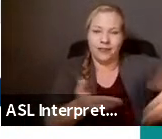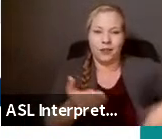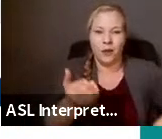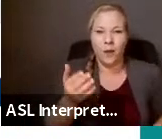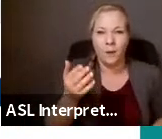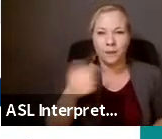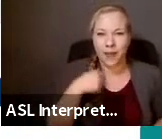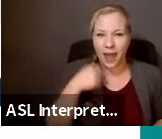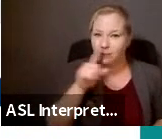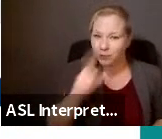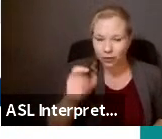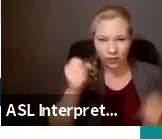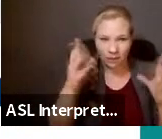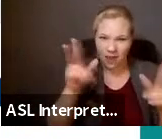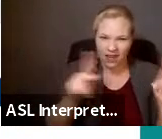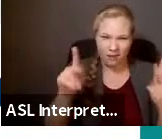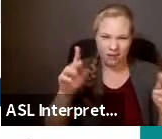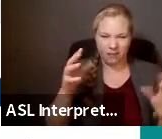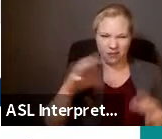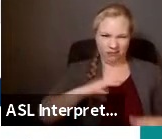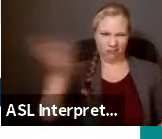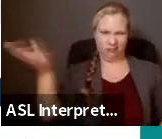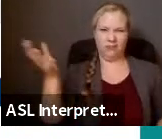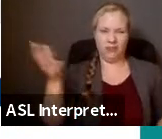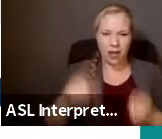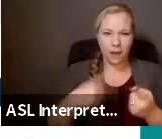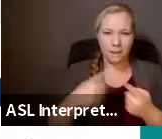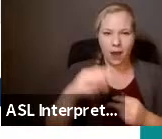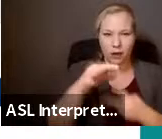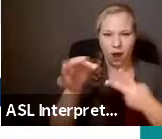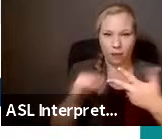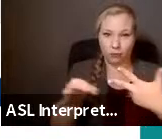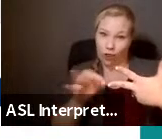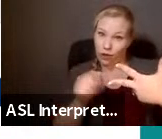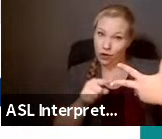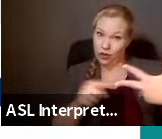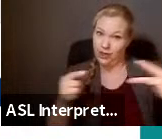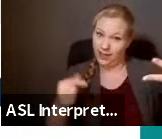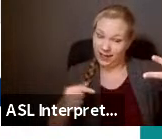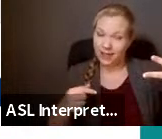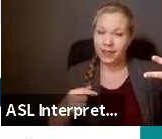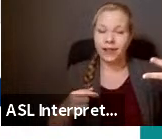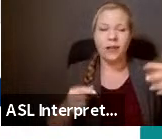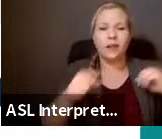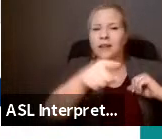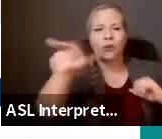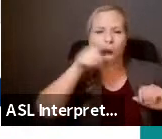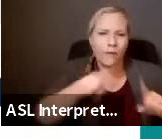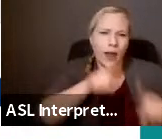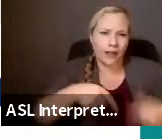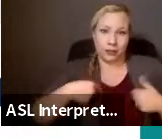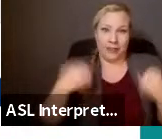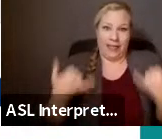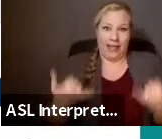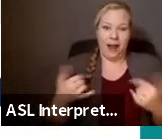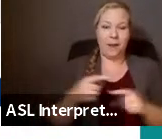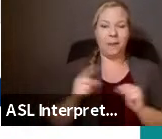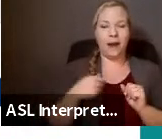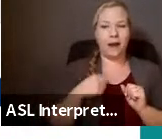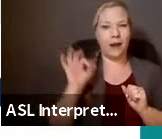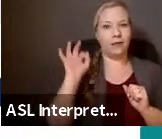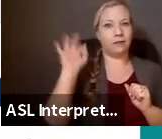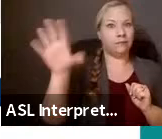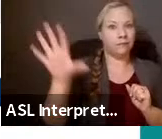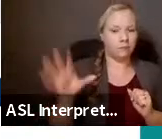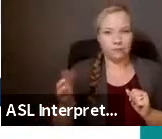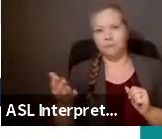barfed on. And that was all. It's not really a question that people need to answer so much as just, I